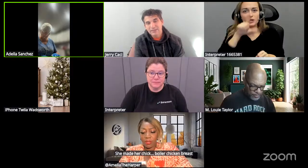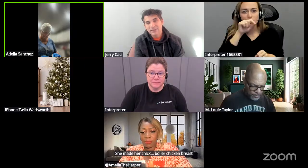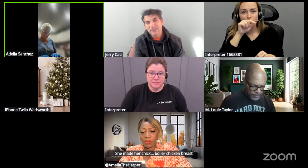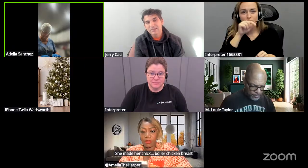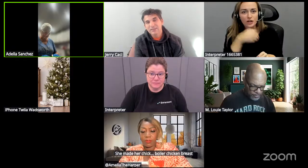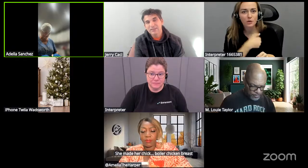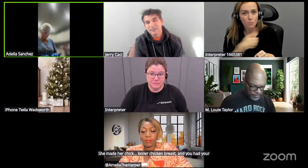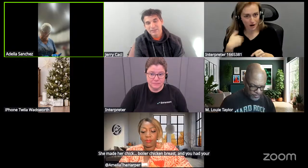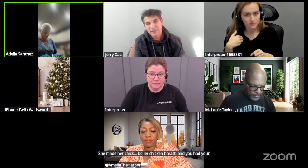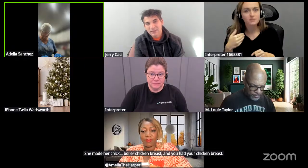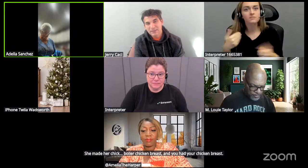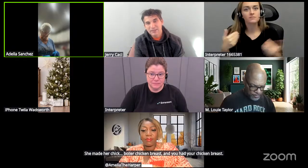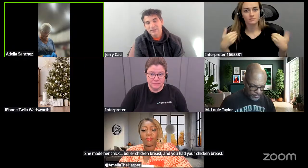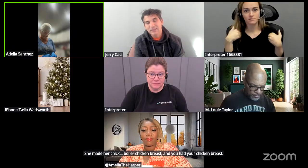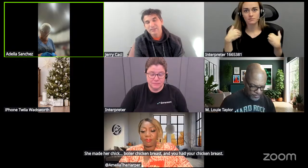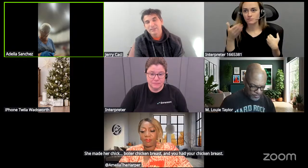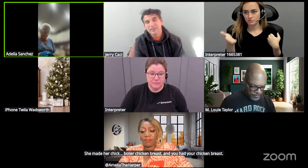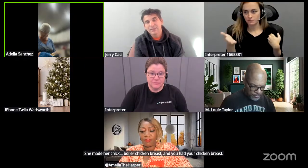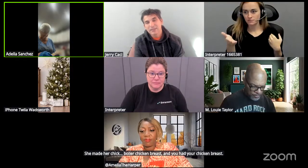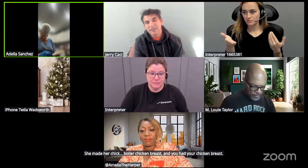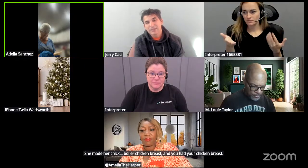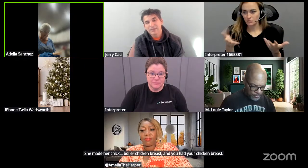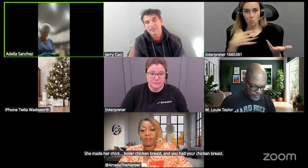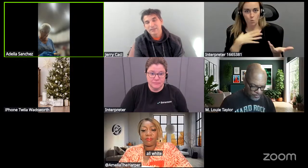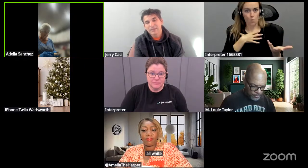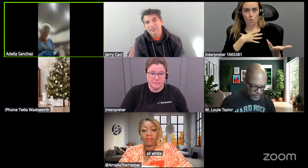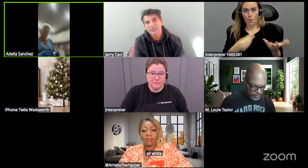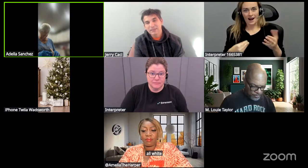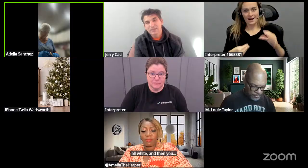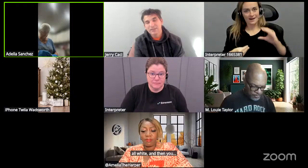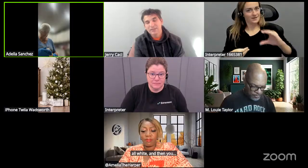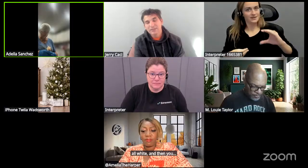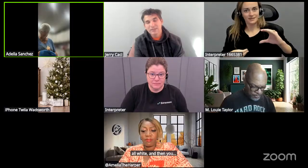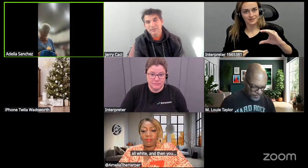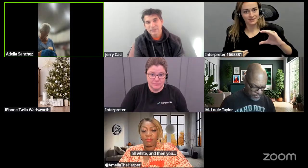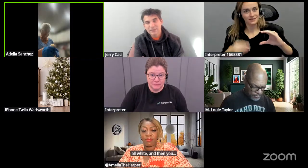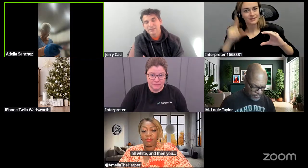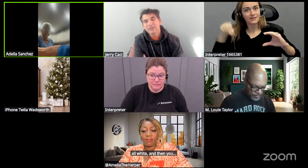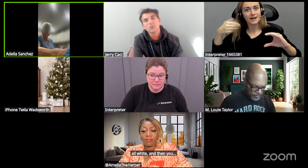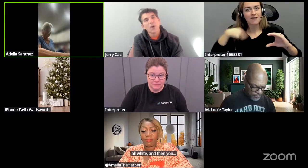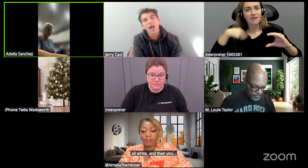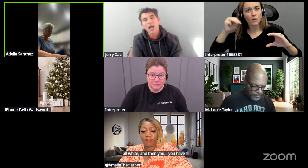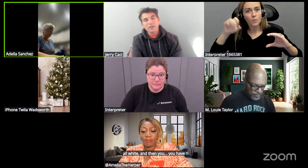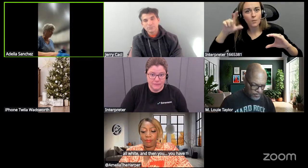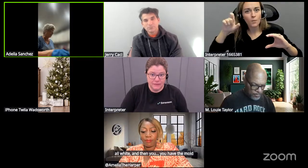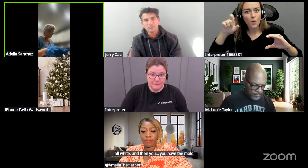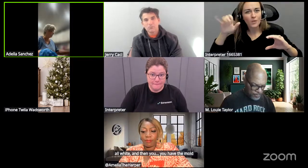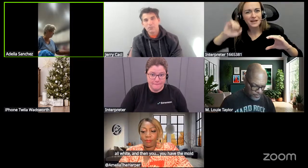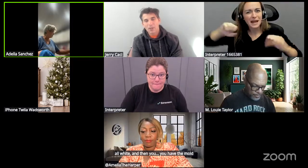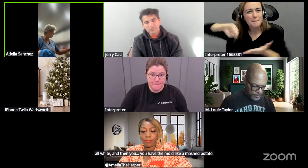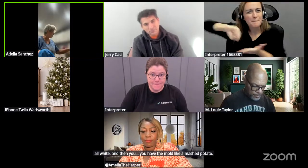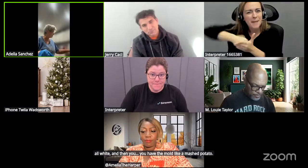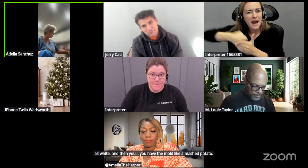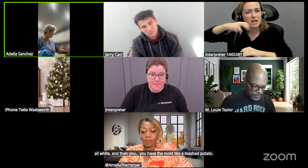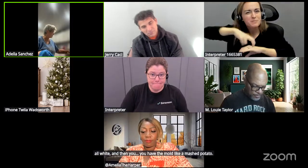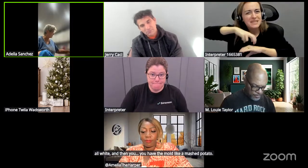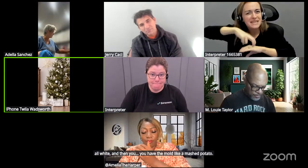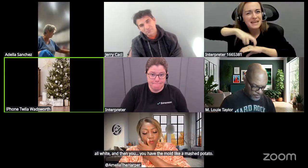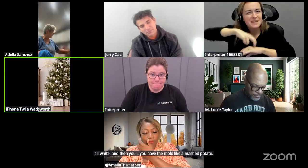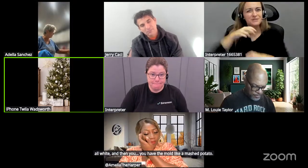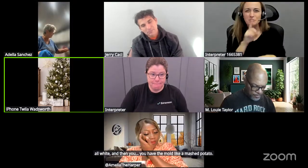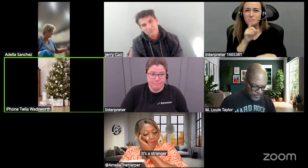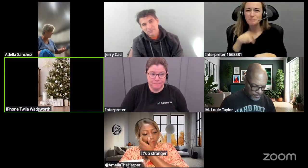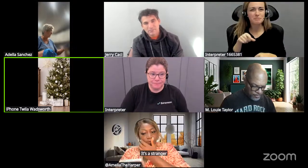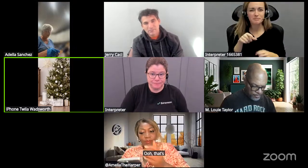chicken breast all white, and then you have the molded like a mashed potato. It's a strange. Ooh,